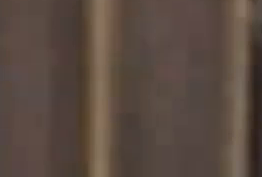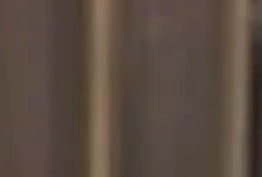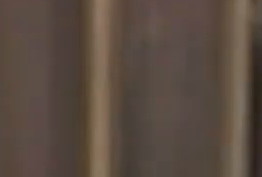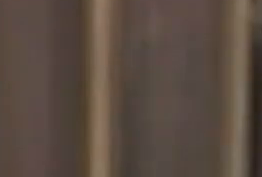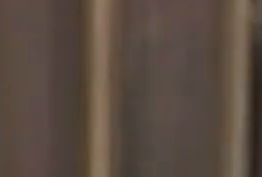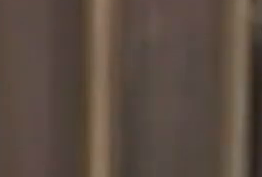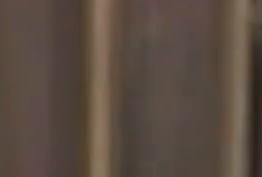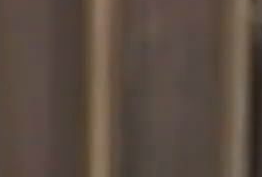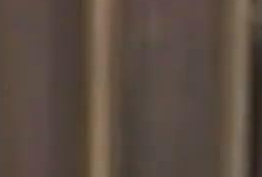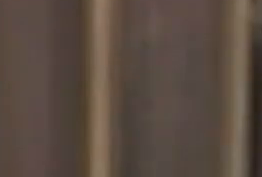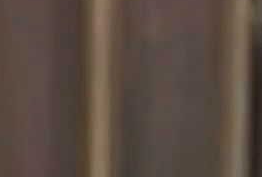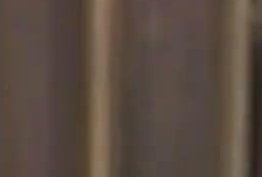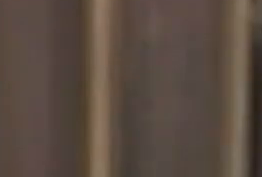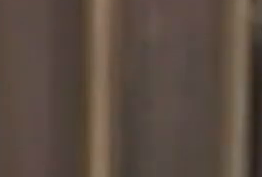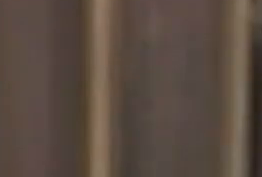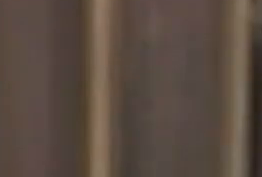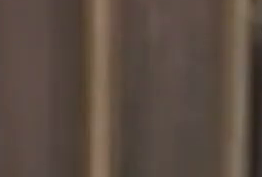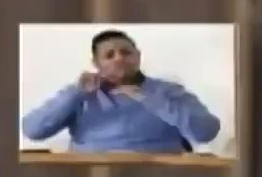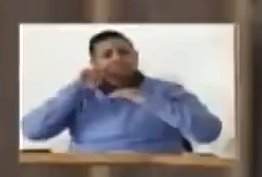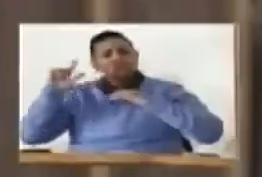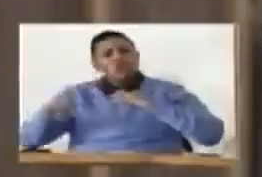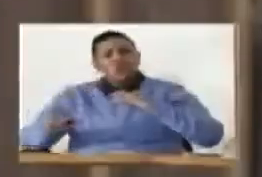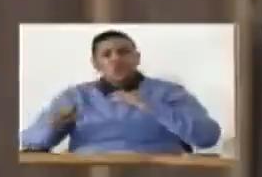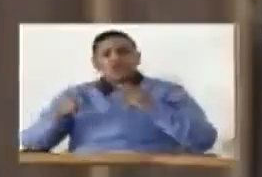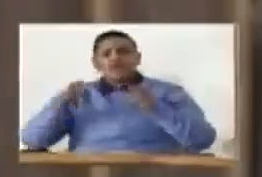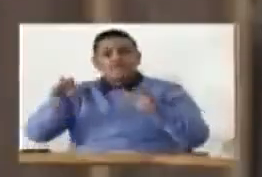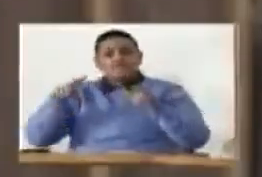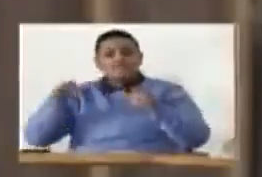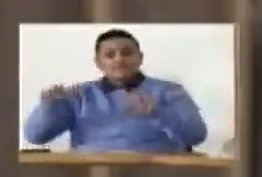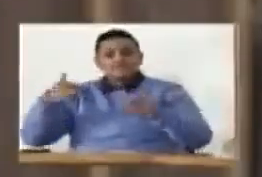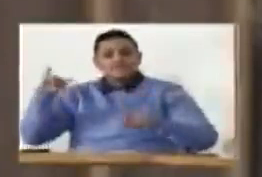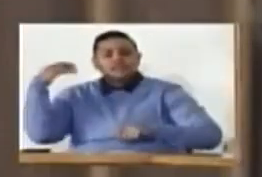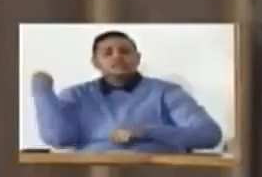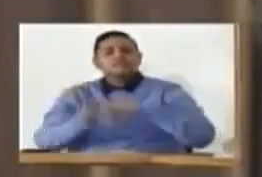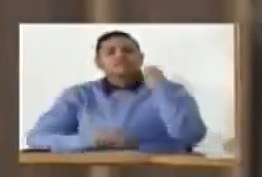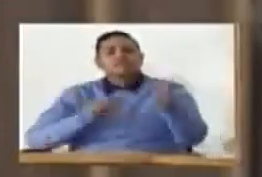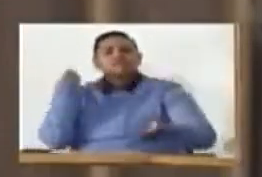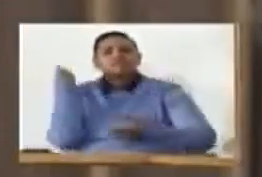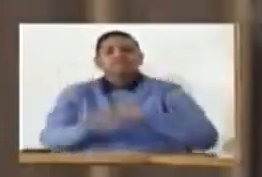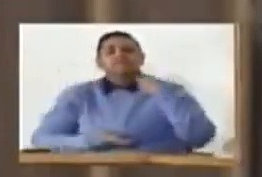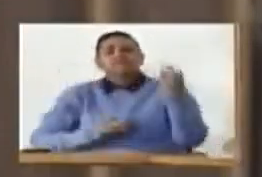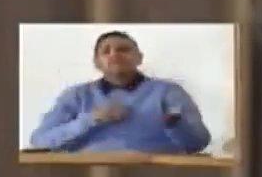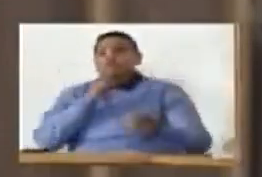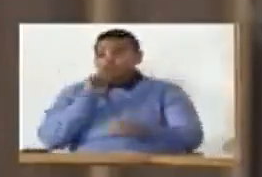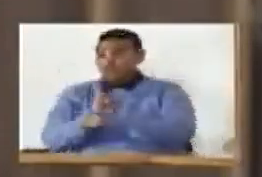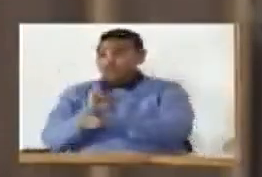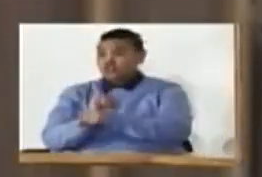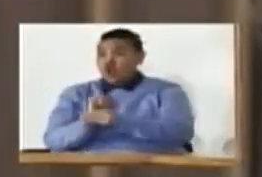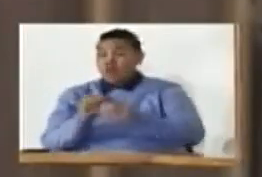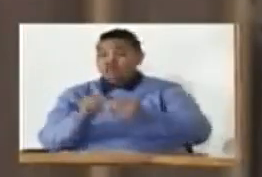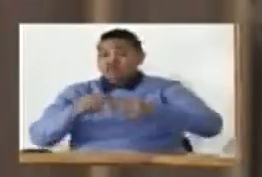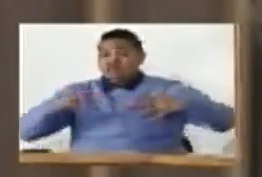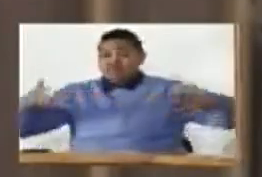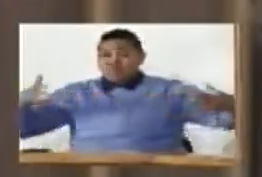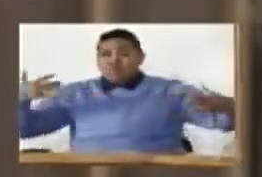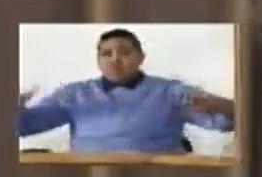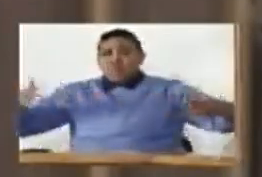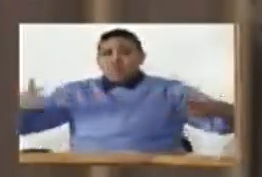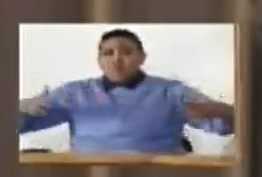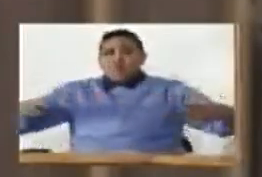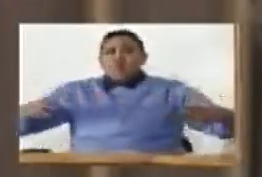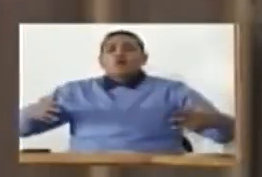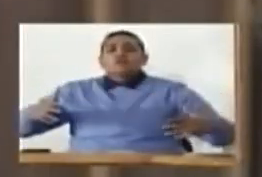Inflation remains low. Investment inflows are strong. Job growth is at record